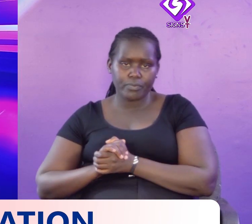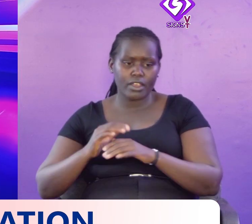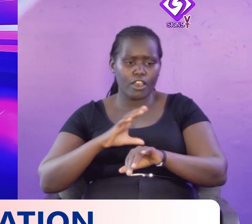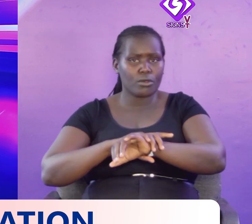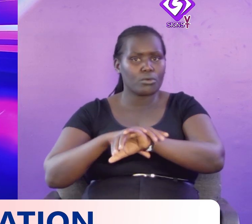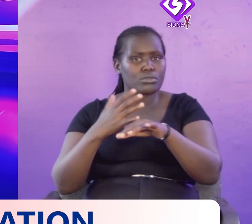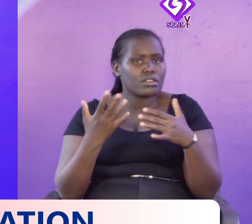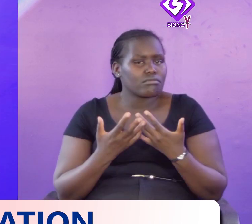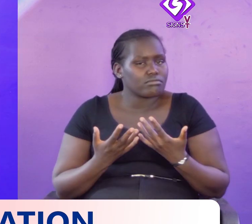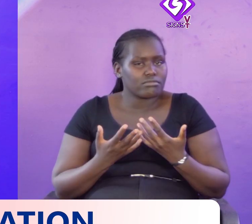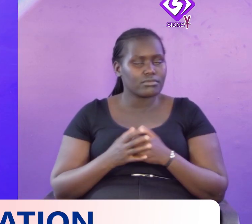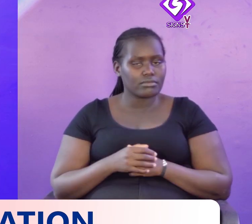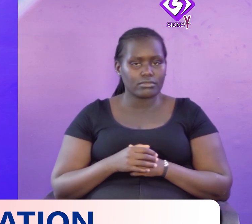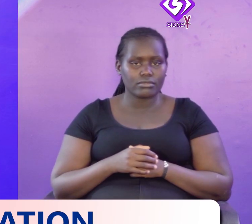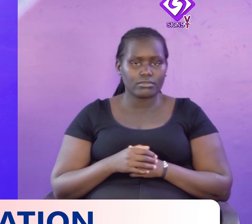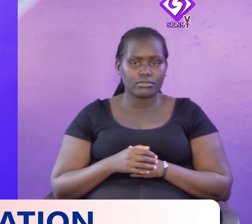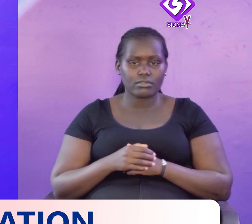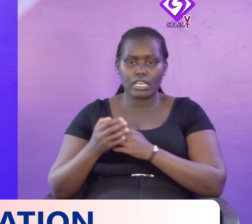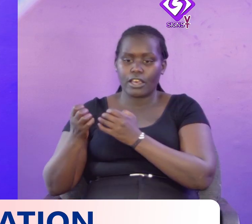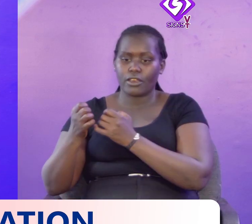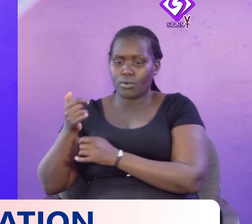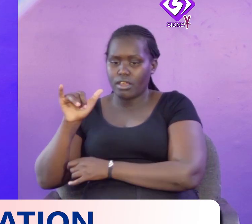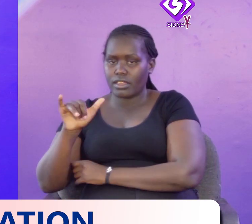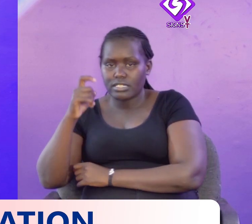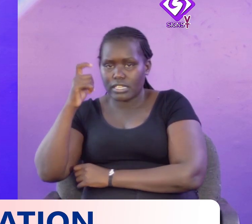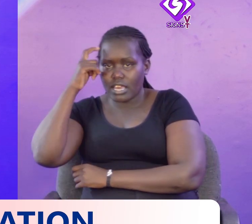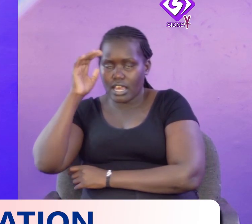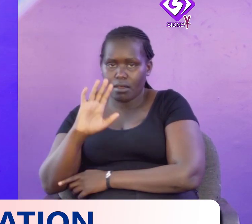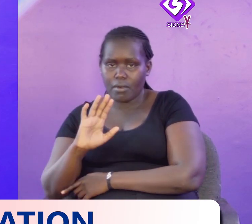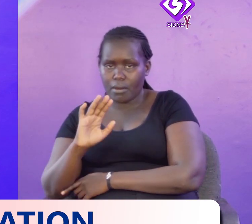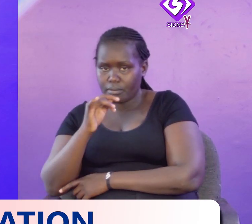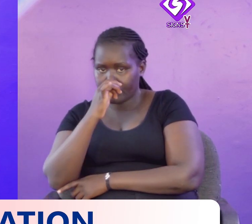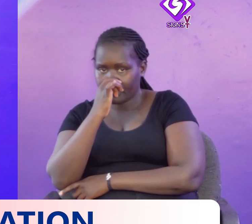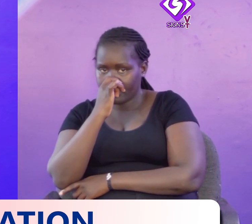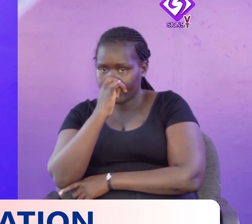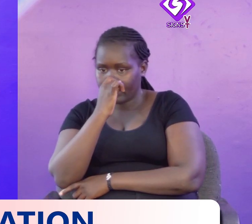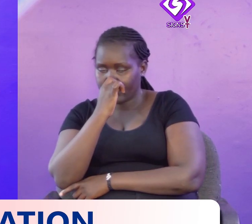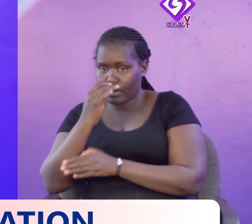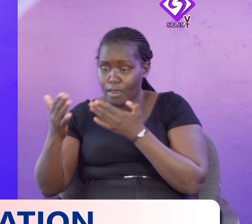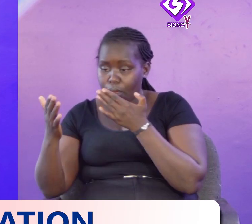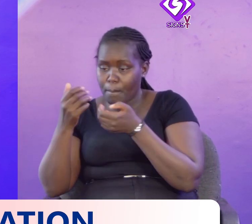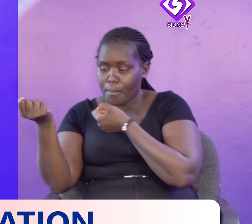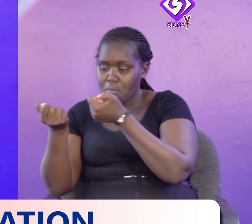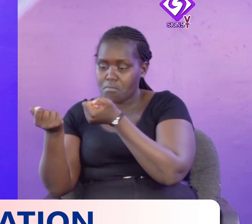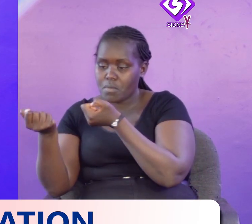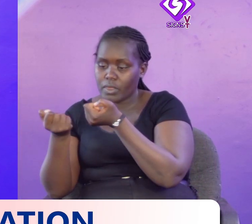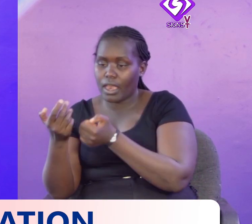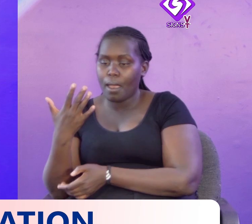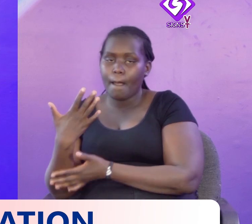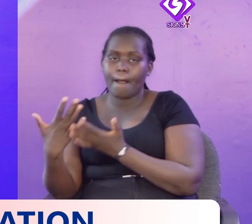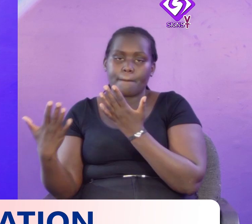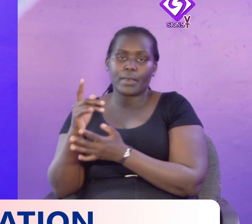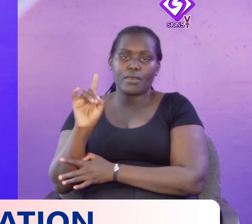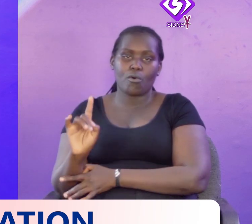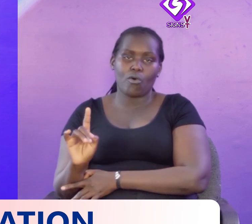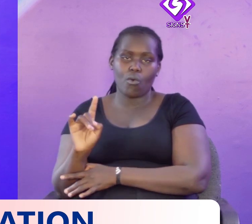wapi? You just need a roof over your head, maybe a car, maybe one bed. If